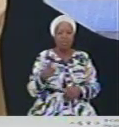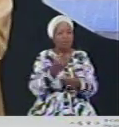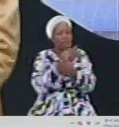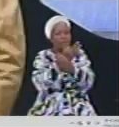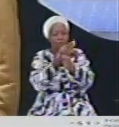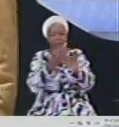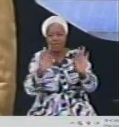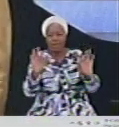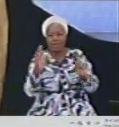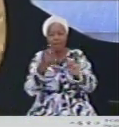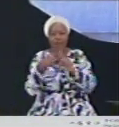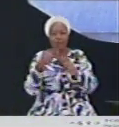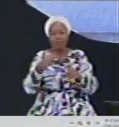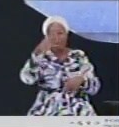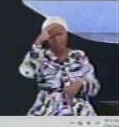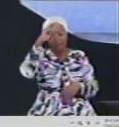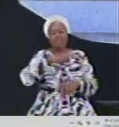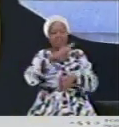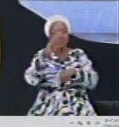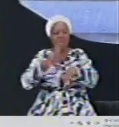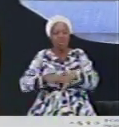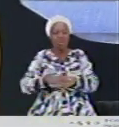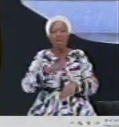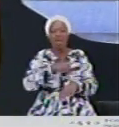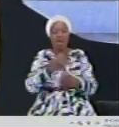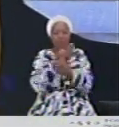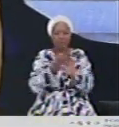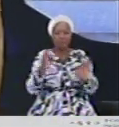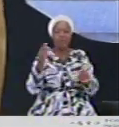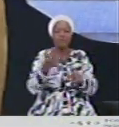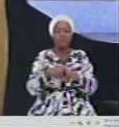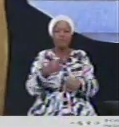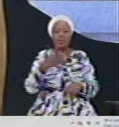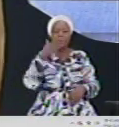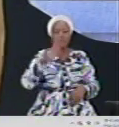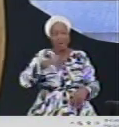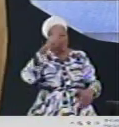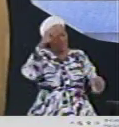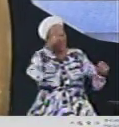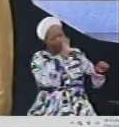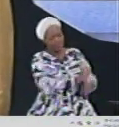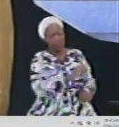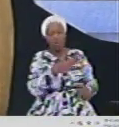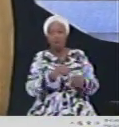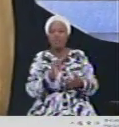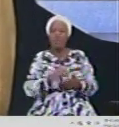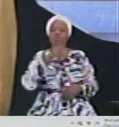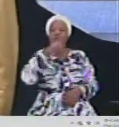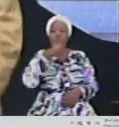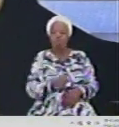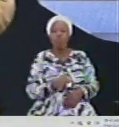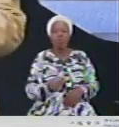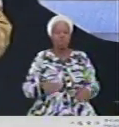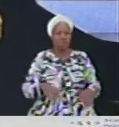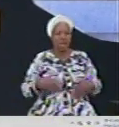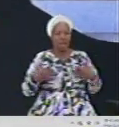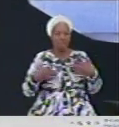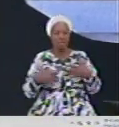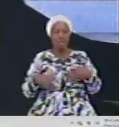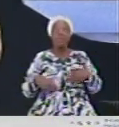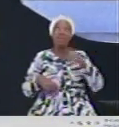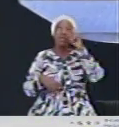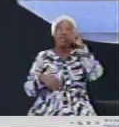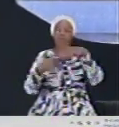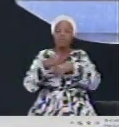free from the Adamic nature and free from the bad habits of the old life. He makes you